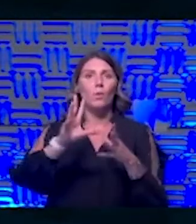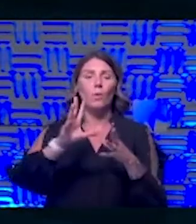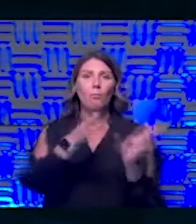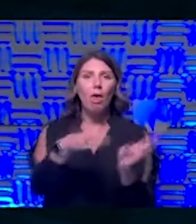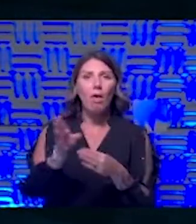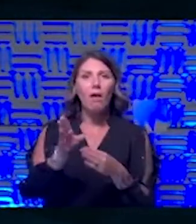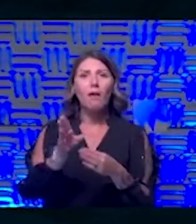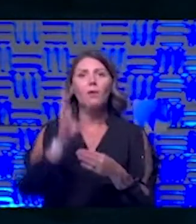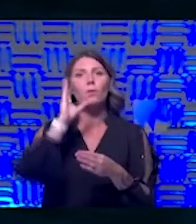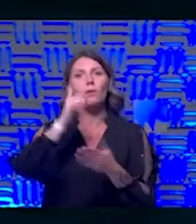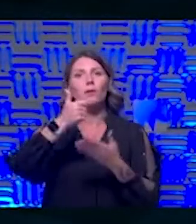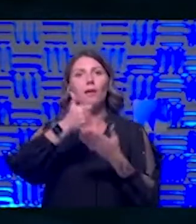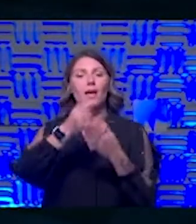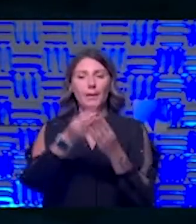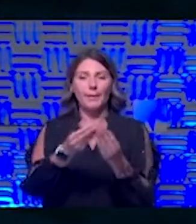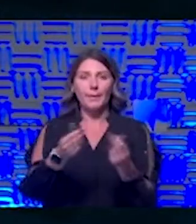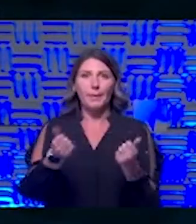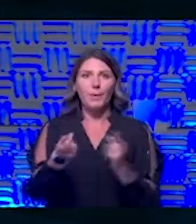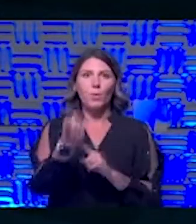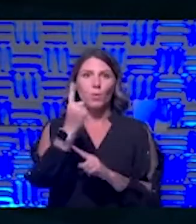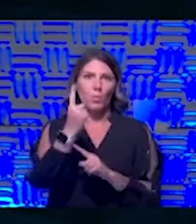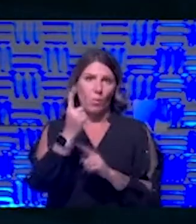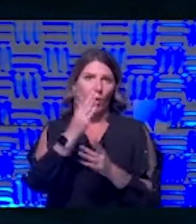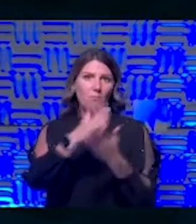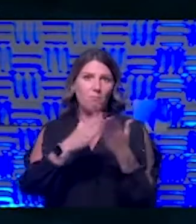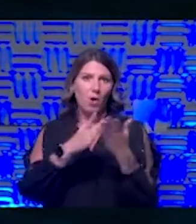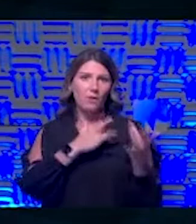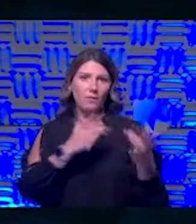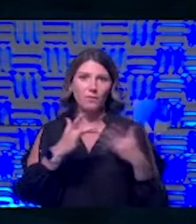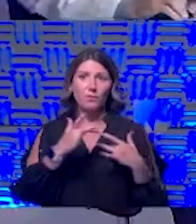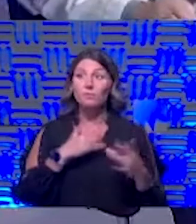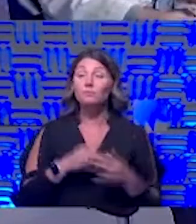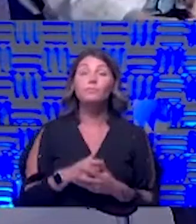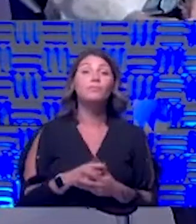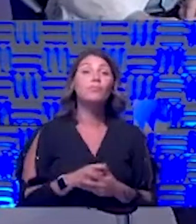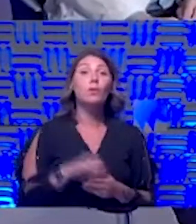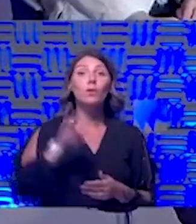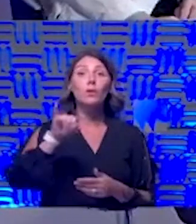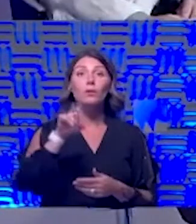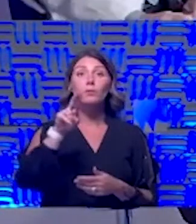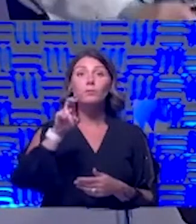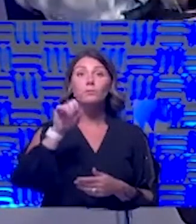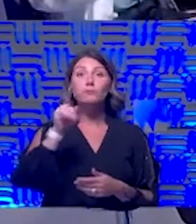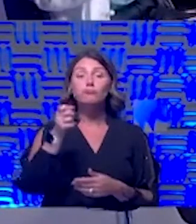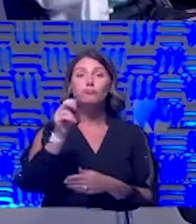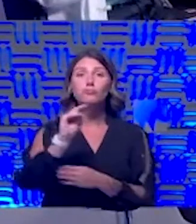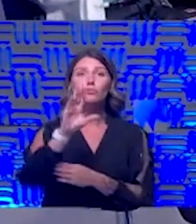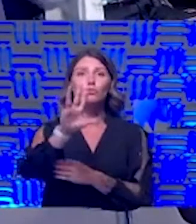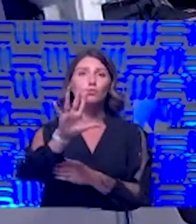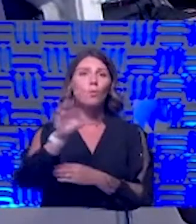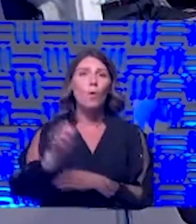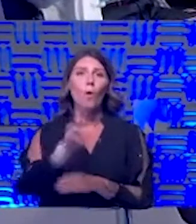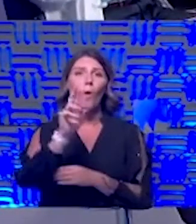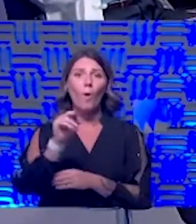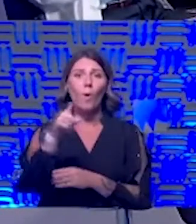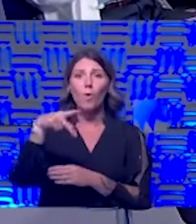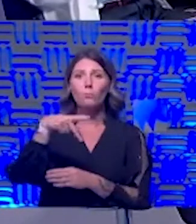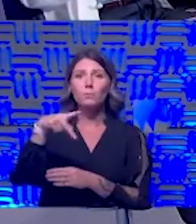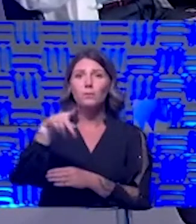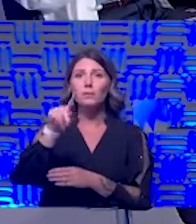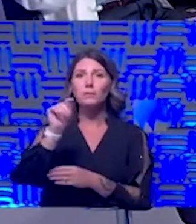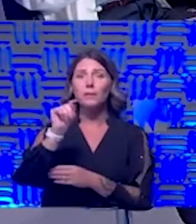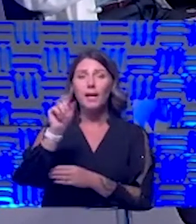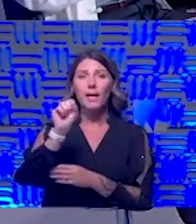to alleviate at least one area of concern. Justin, in your battle with your own PTSD and